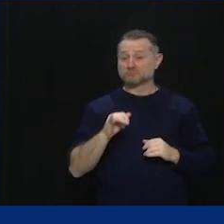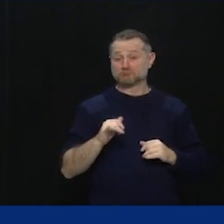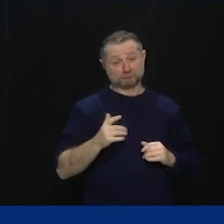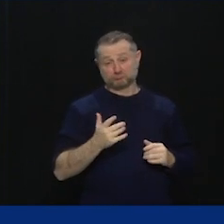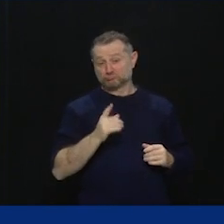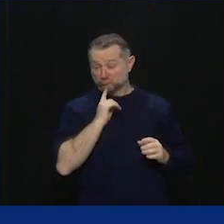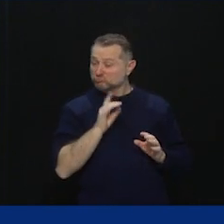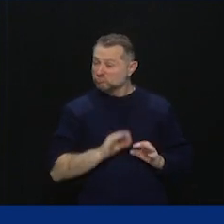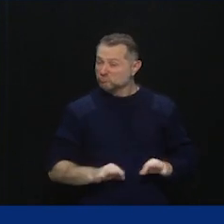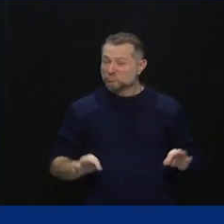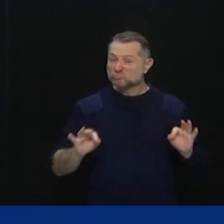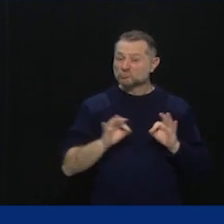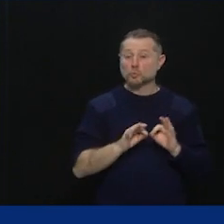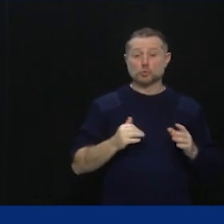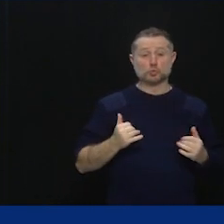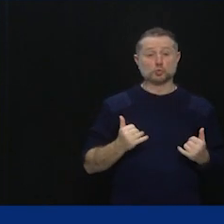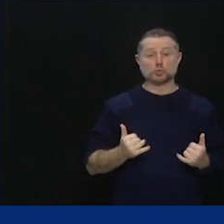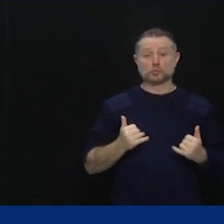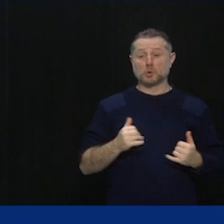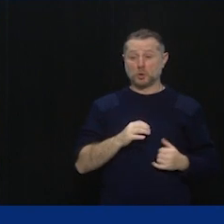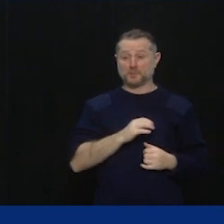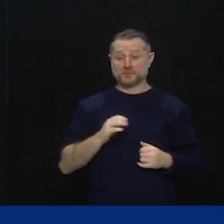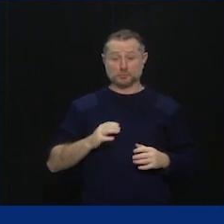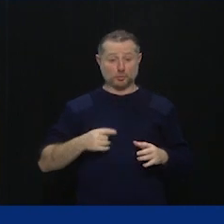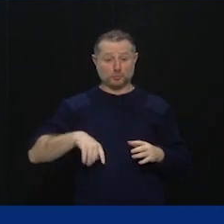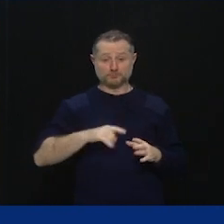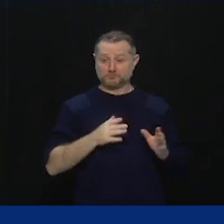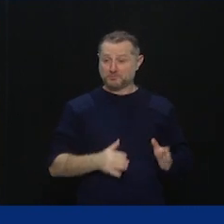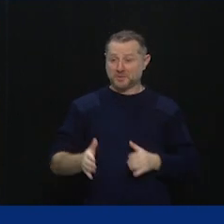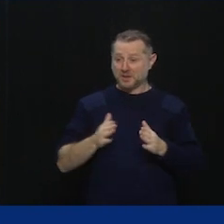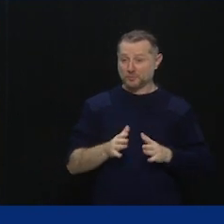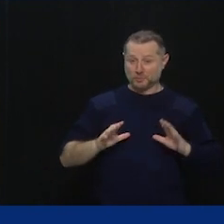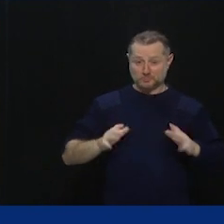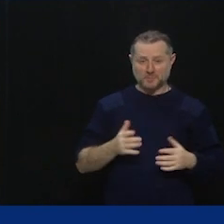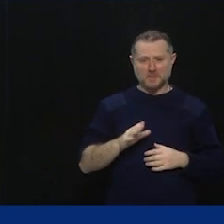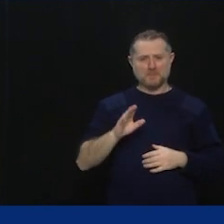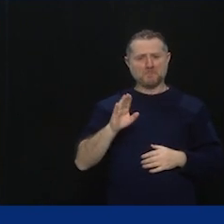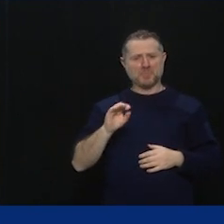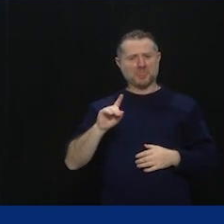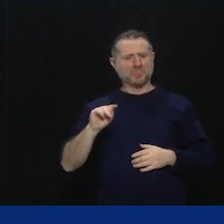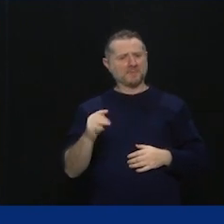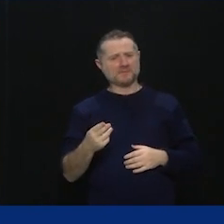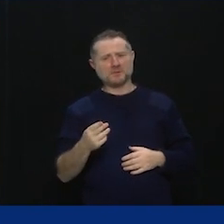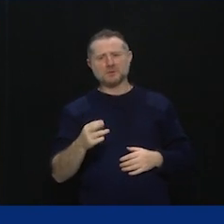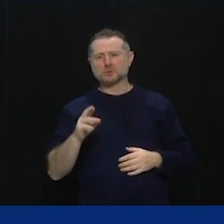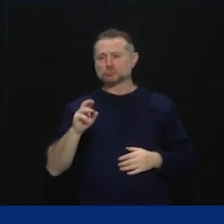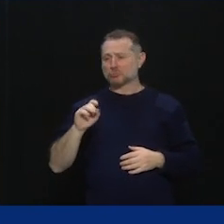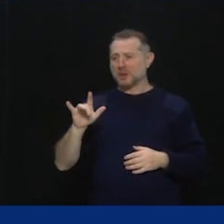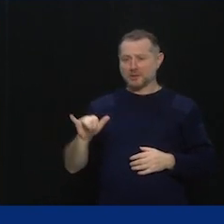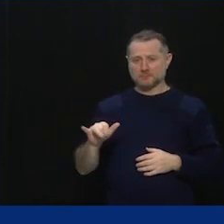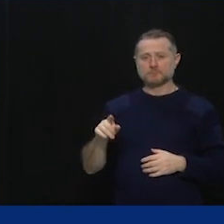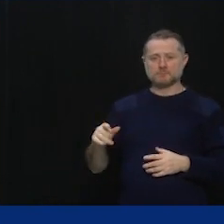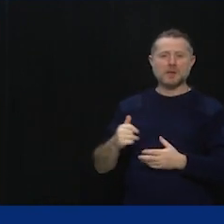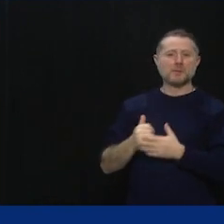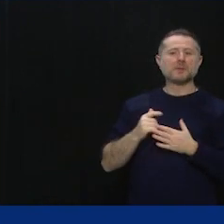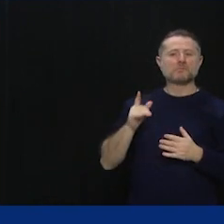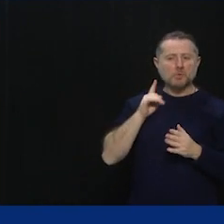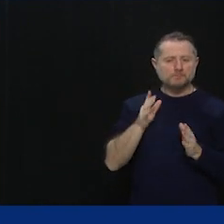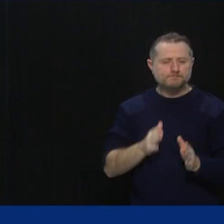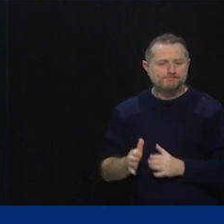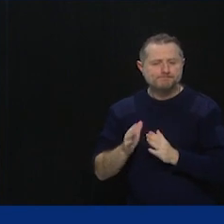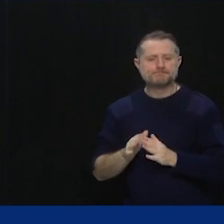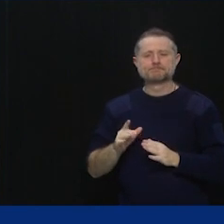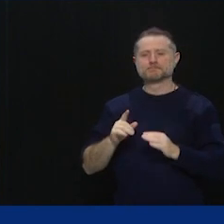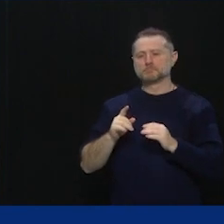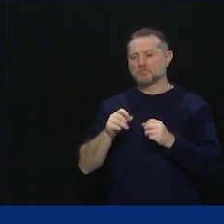of Planning, Beth Riley, working through all the site planning and the permits to actually get Phase 1 built, actually